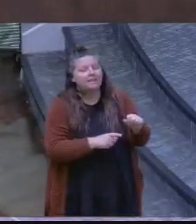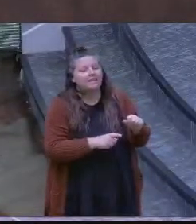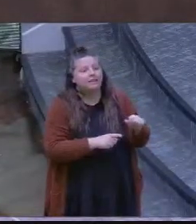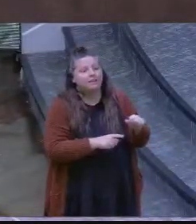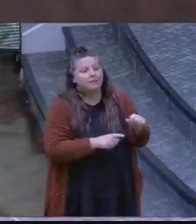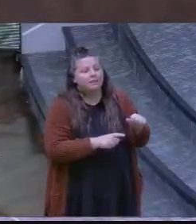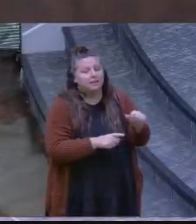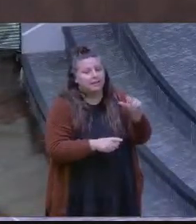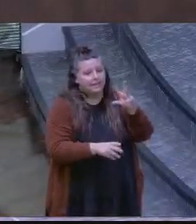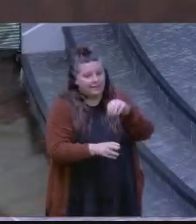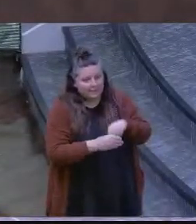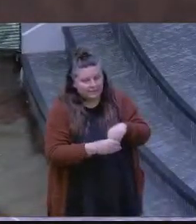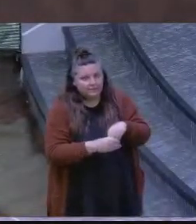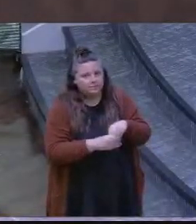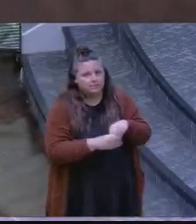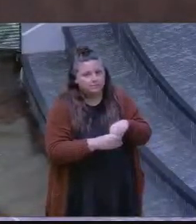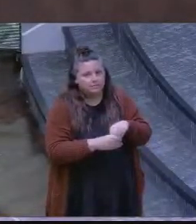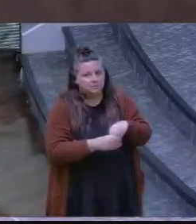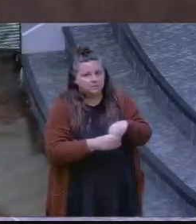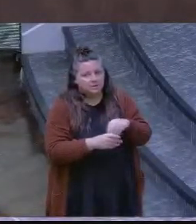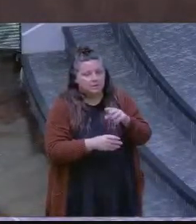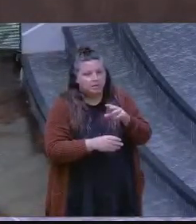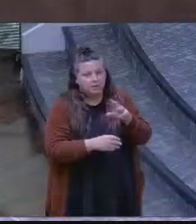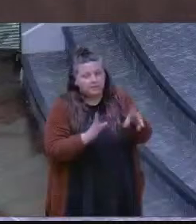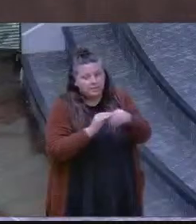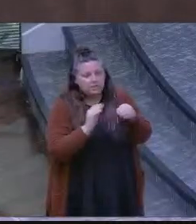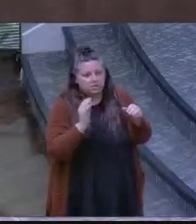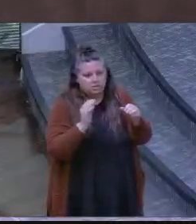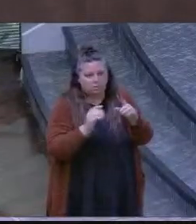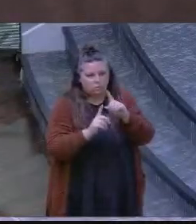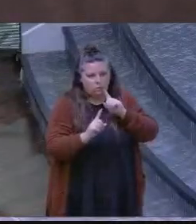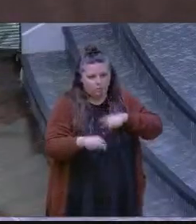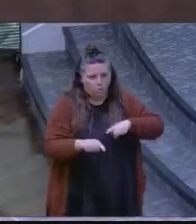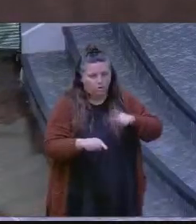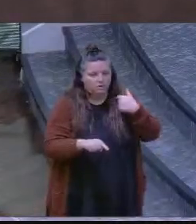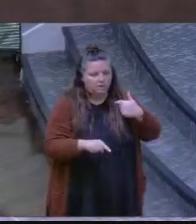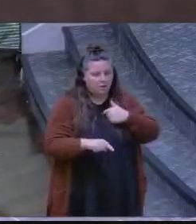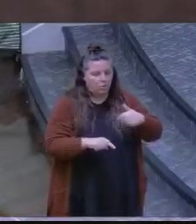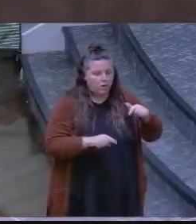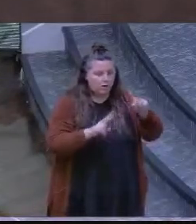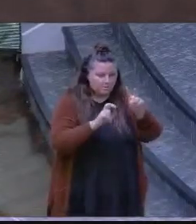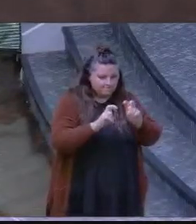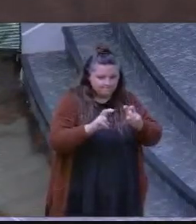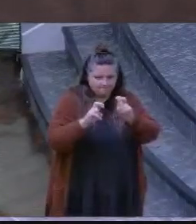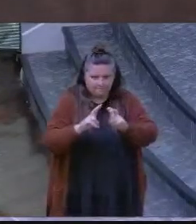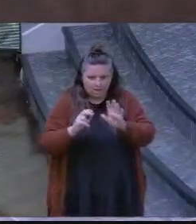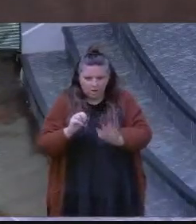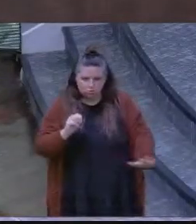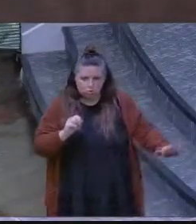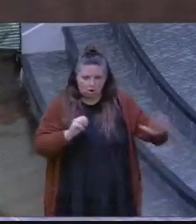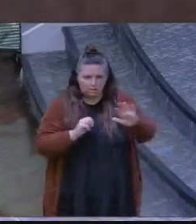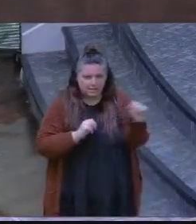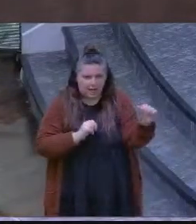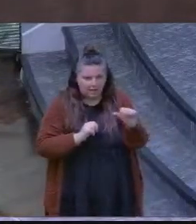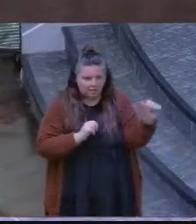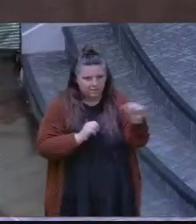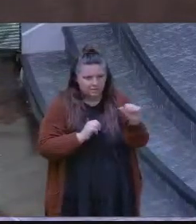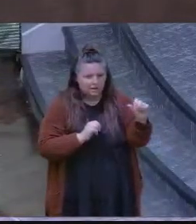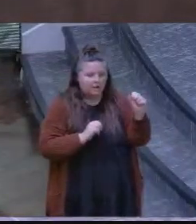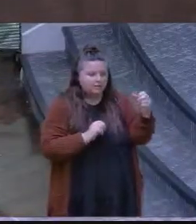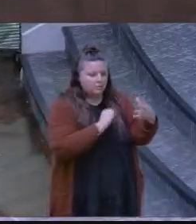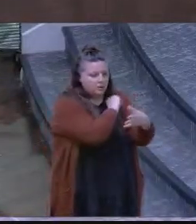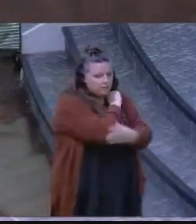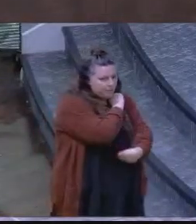that we're looking at that across Athens so that, you know, the poorer areas in these particular parts